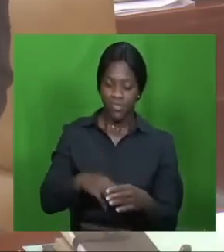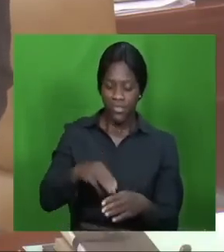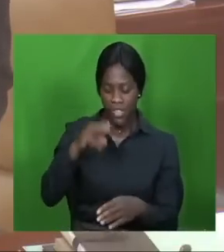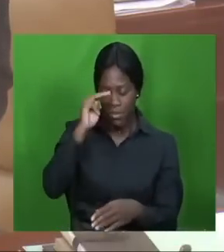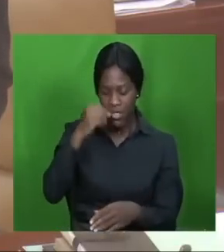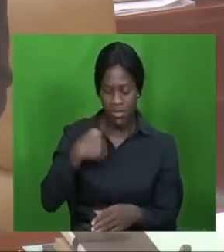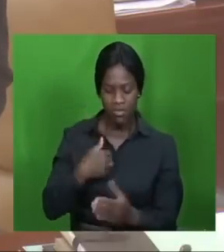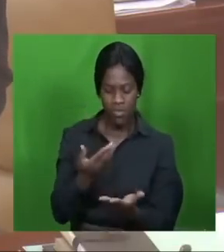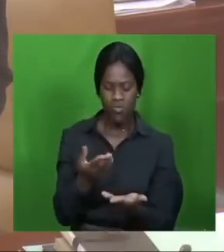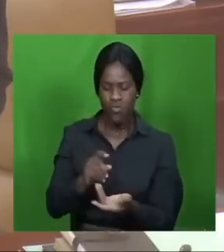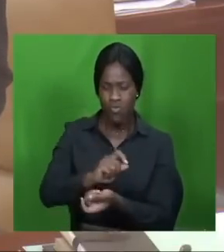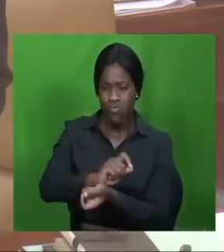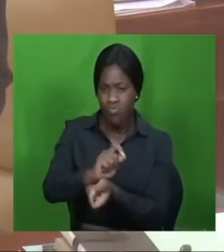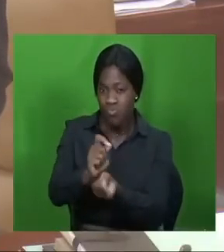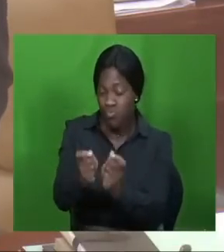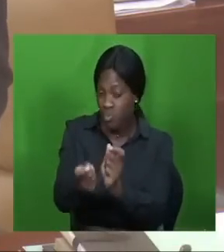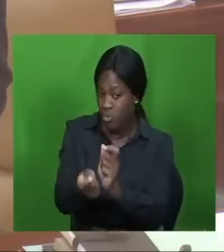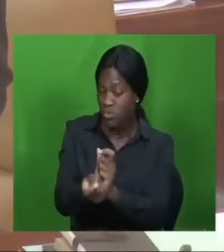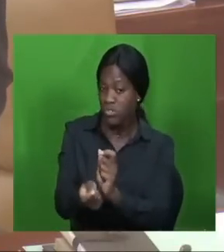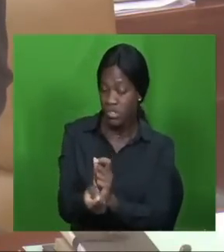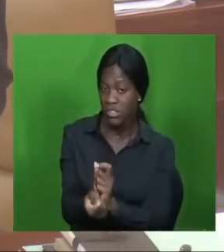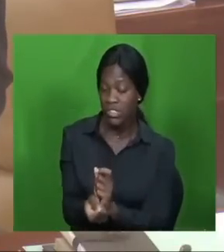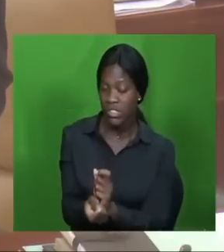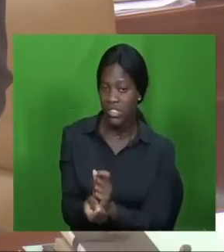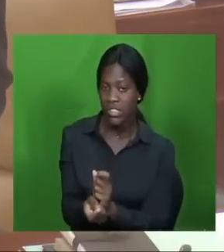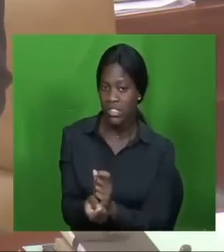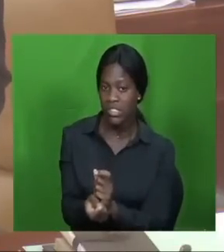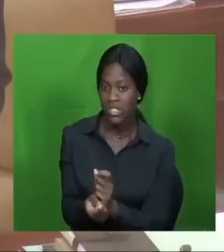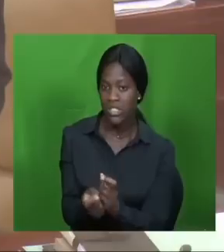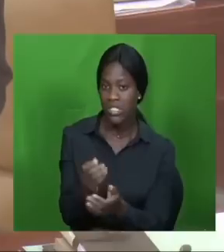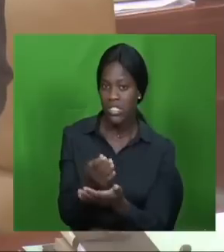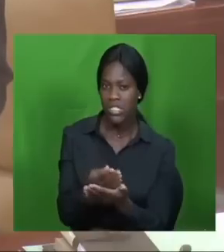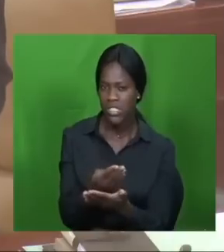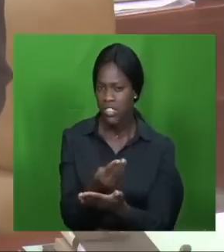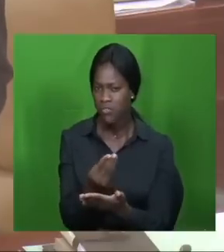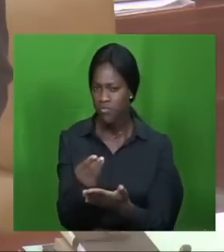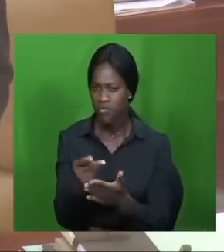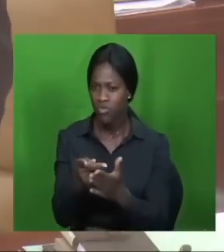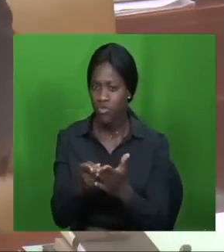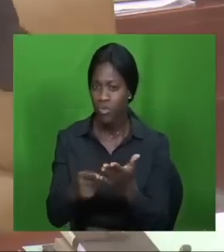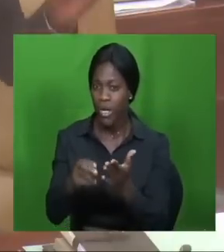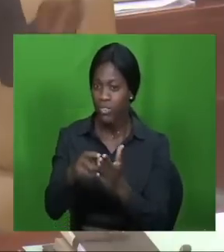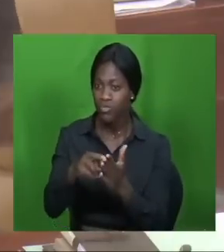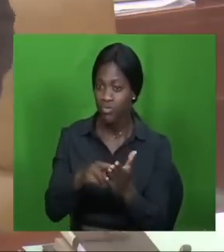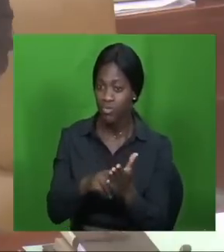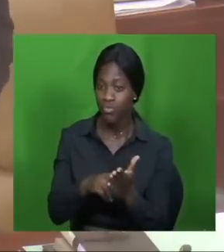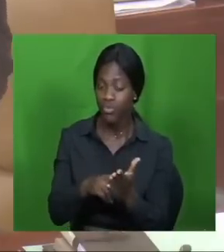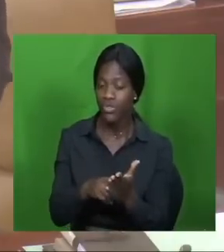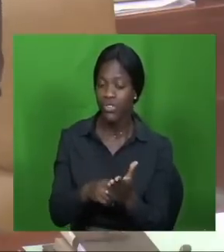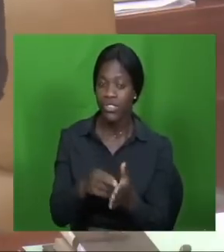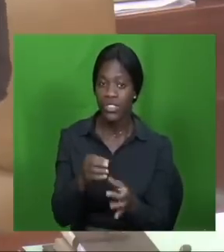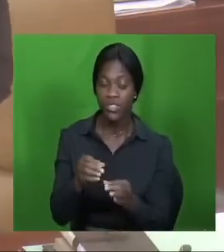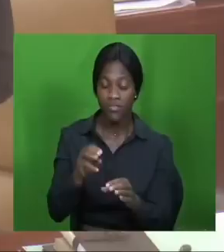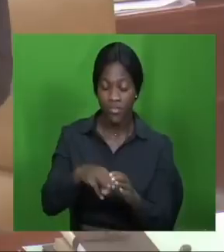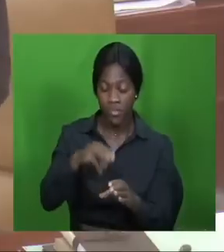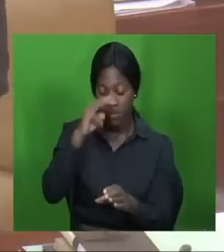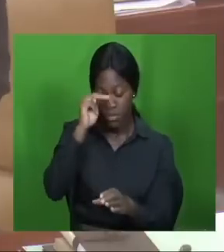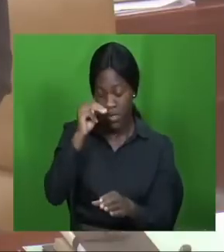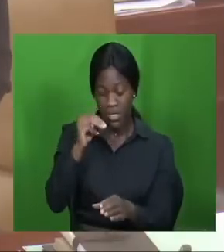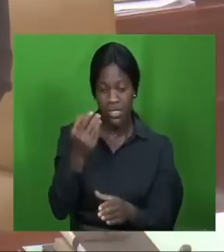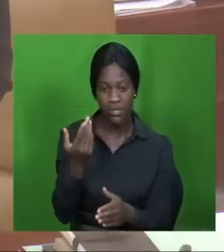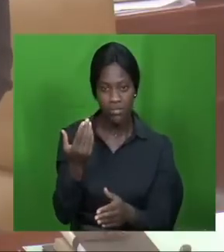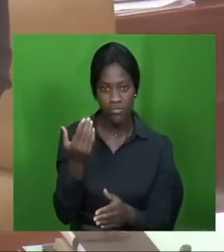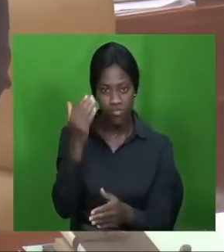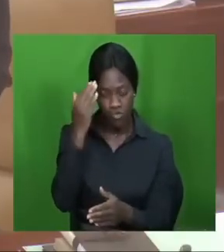correct just a few portions of the report, if the chairperson would be mindful. Mr.